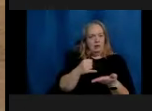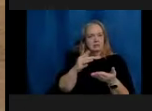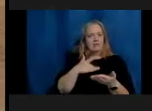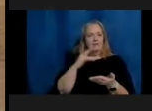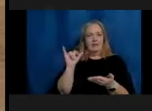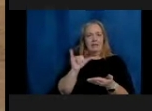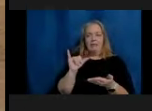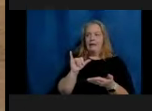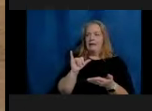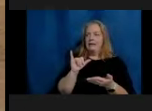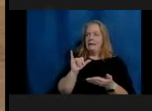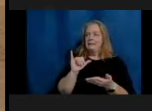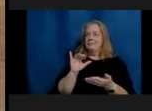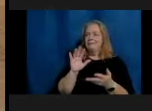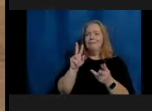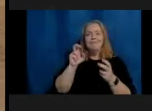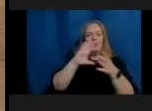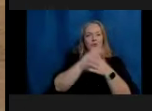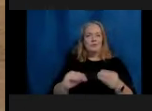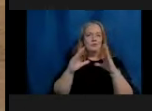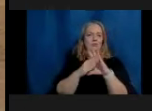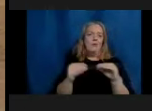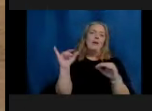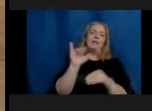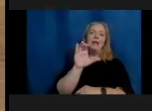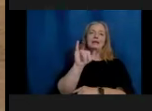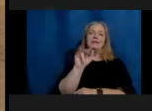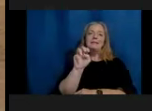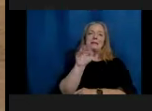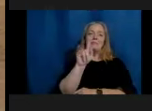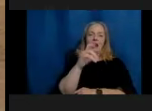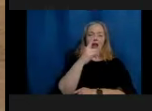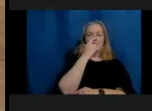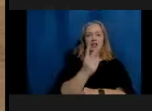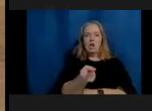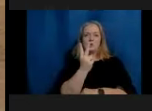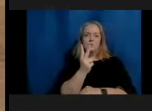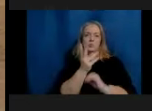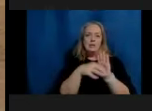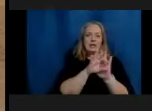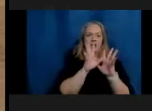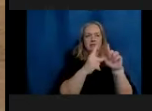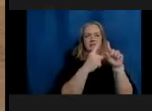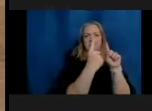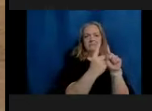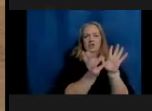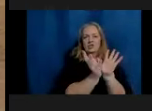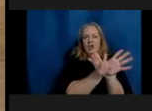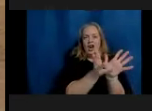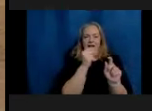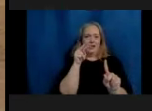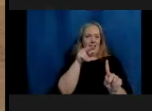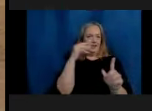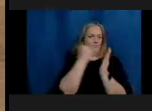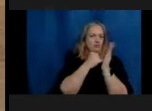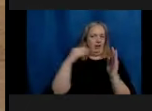two characters and it's kind of like over the shoulder shots and like a pan away and it feels very narrative. I want to know what those stories are. And then like